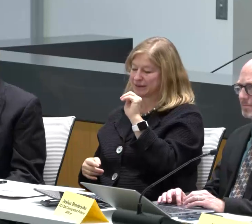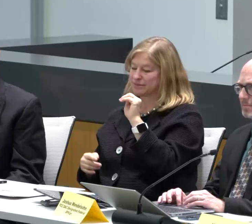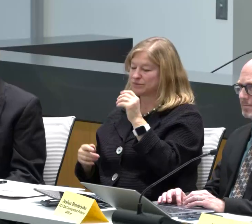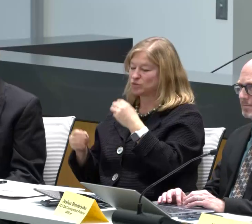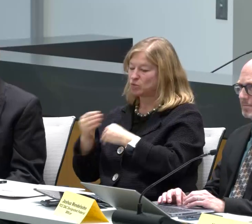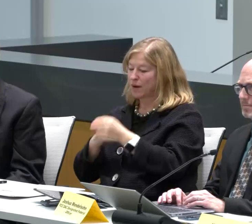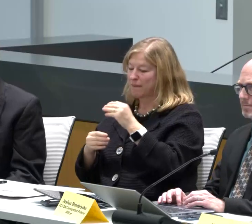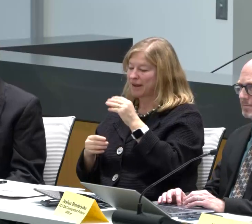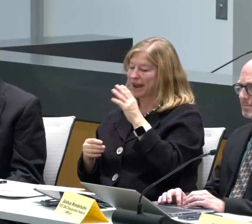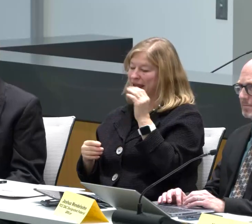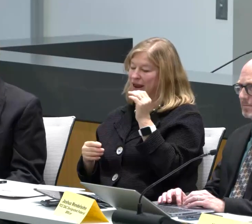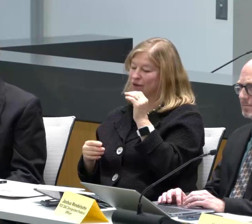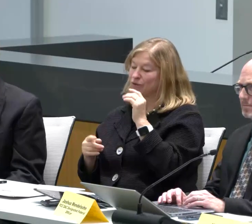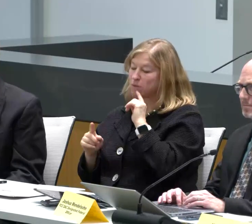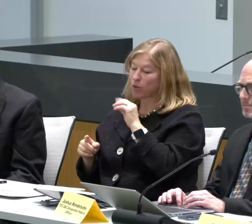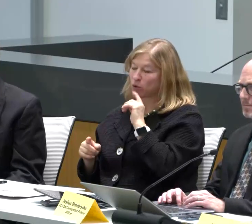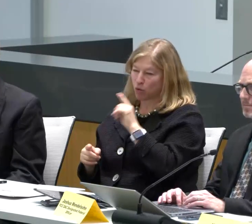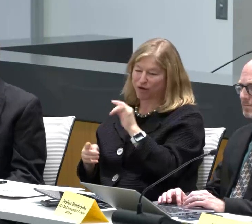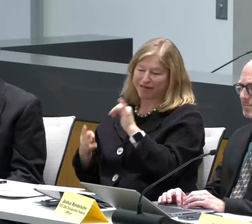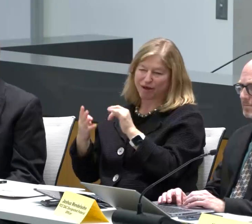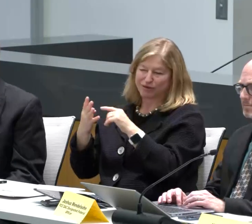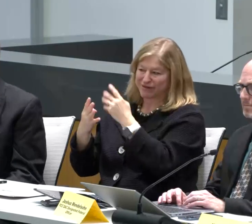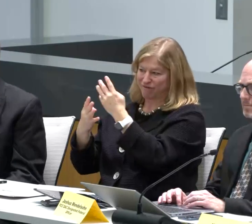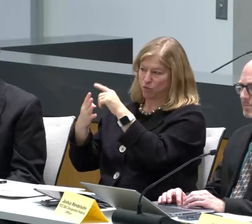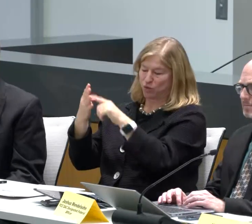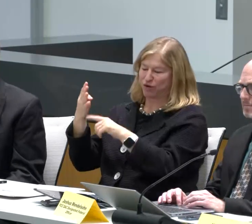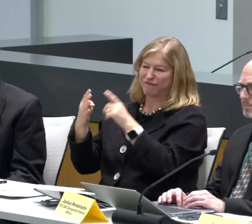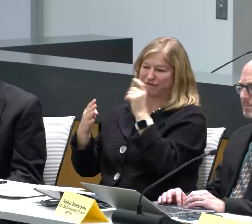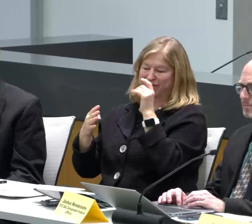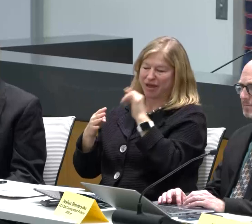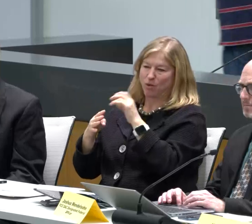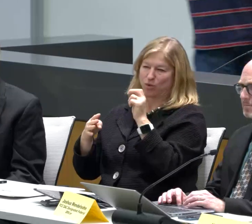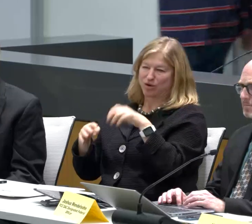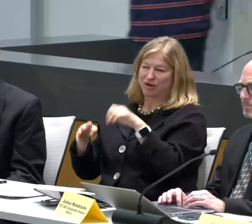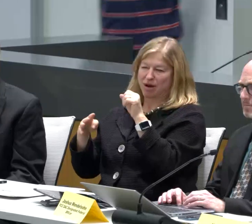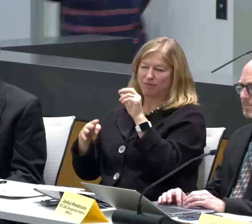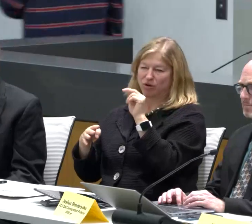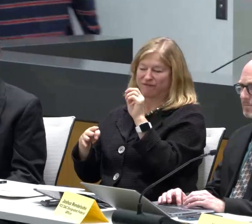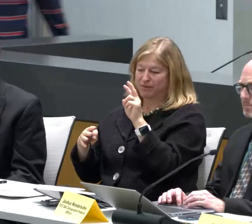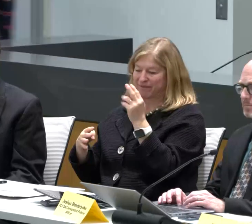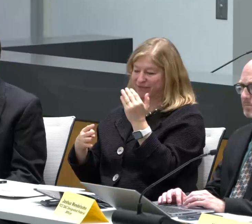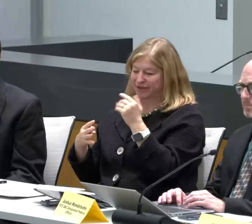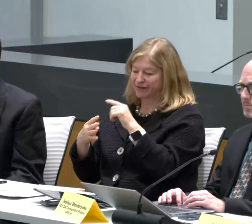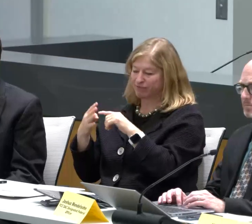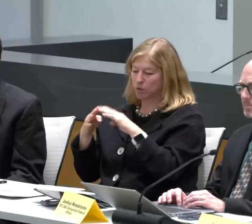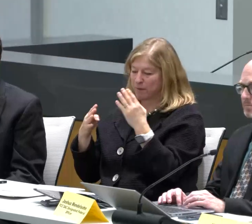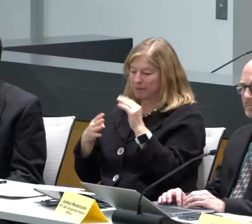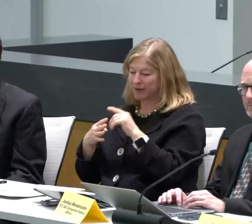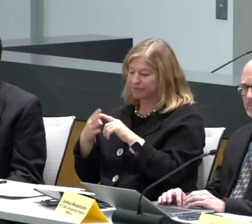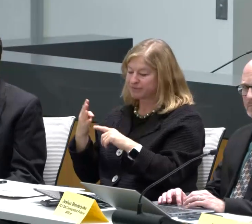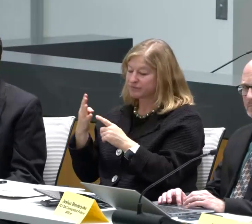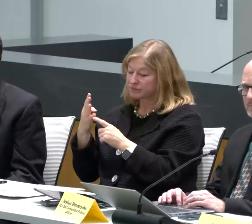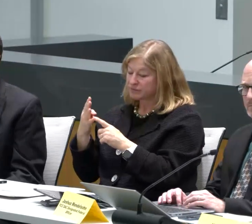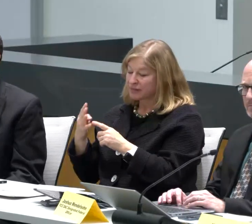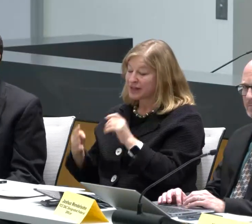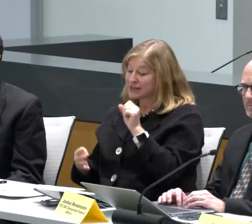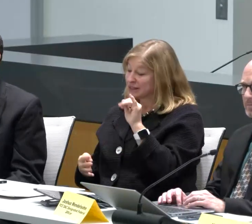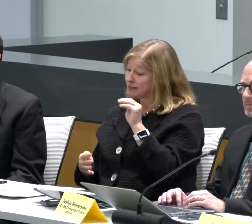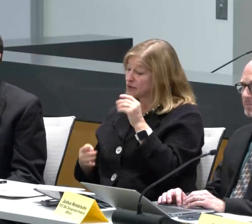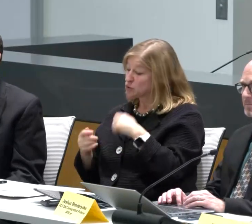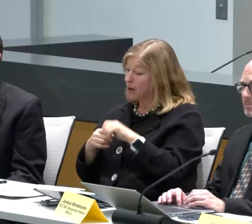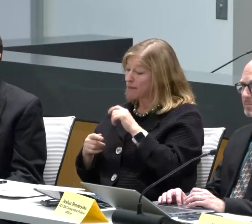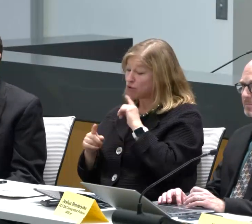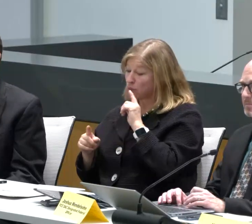The final item is SIM swap report and order. These are the four that were adopted on